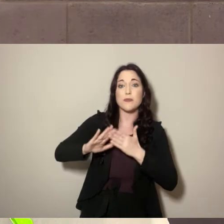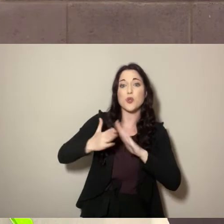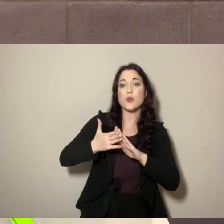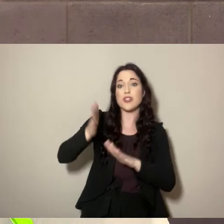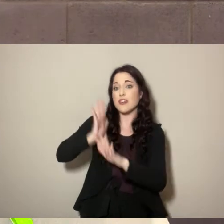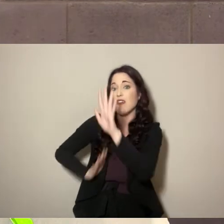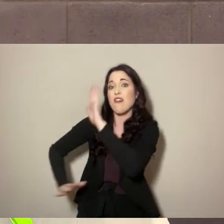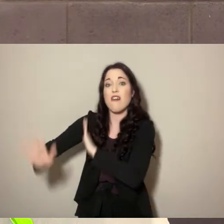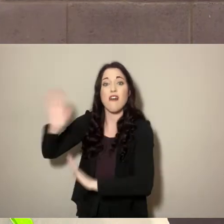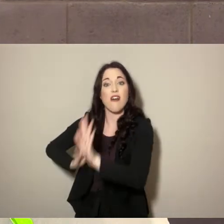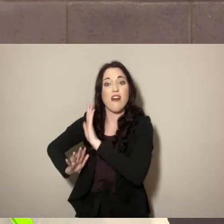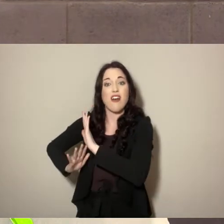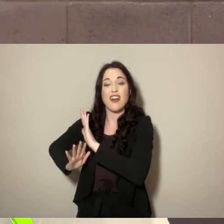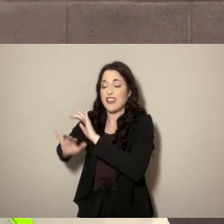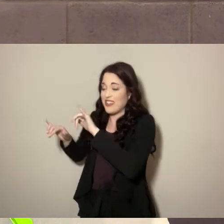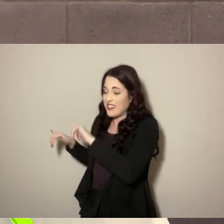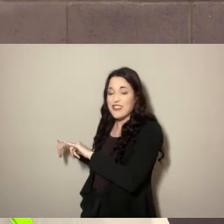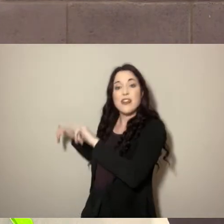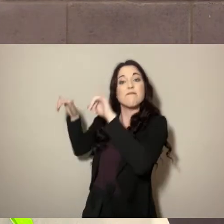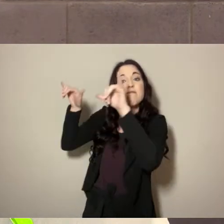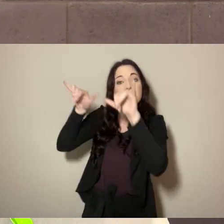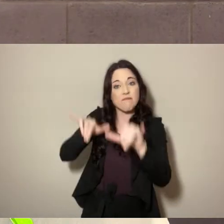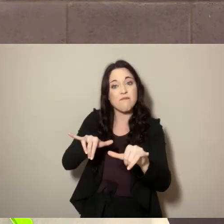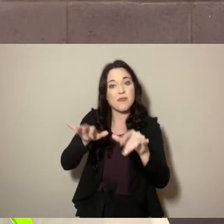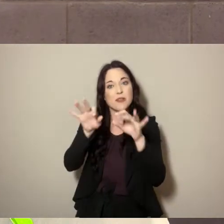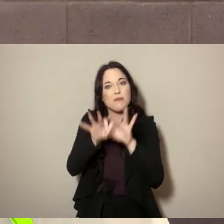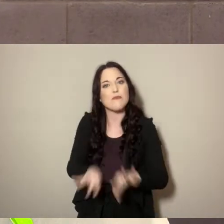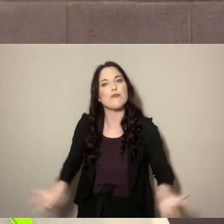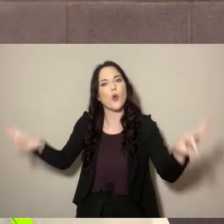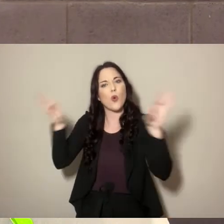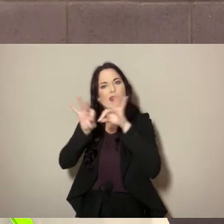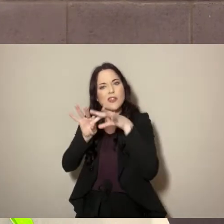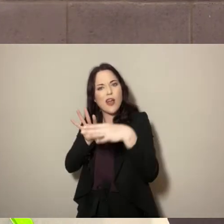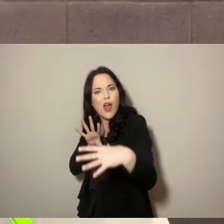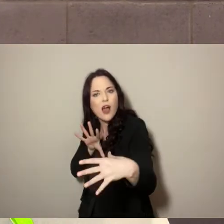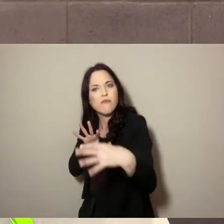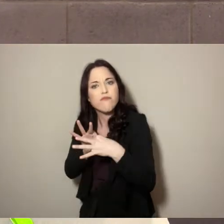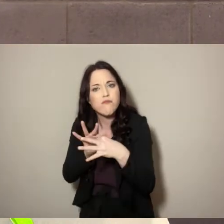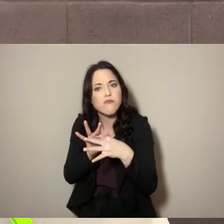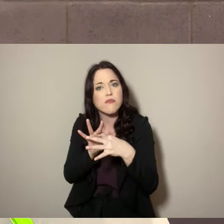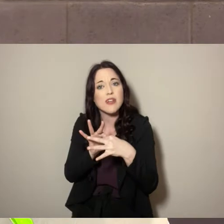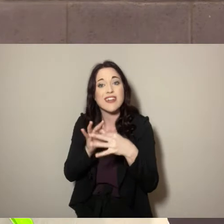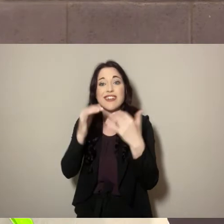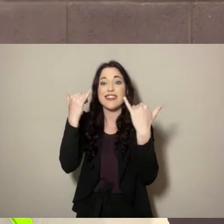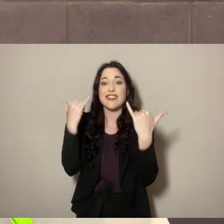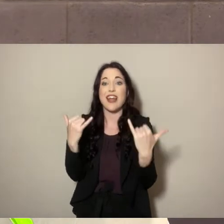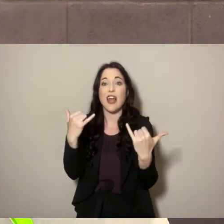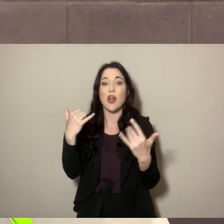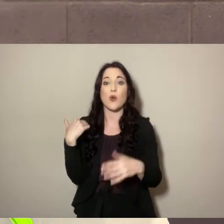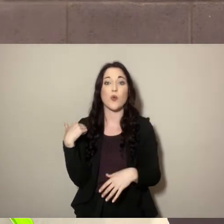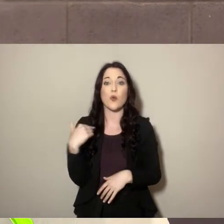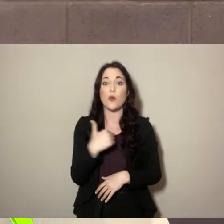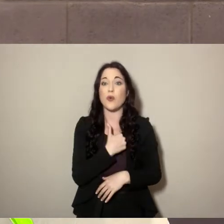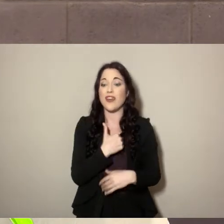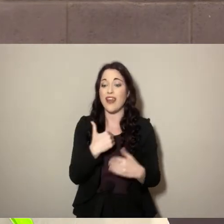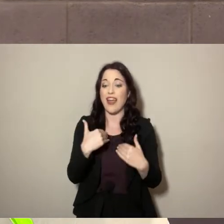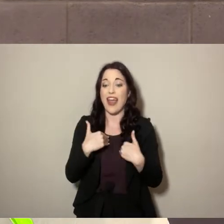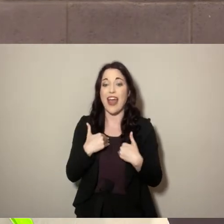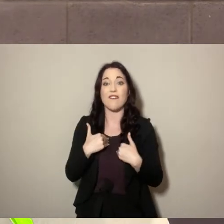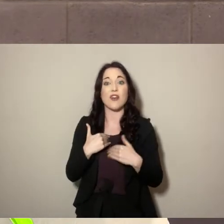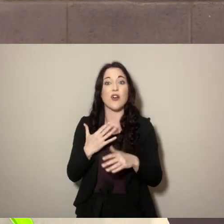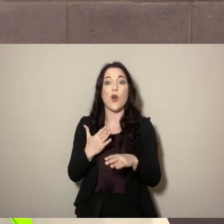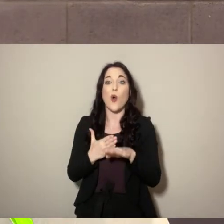of today. We are now at over 360 noon prayer